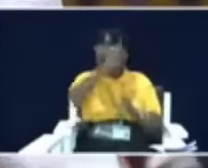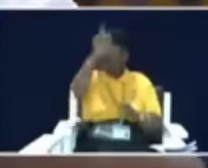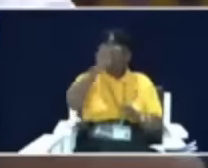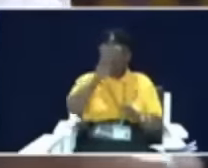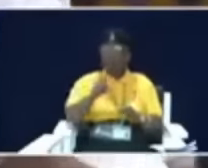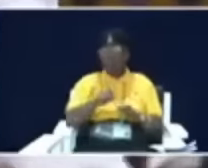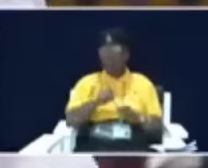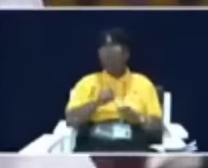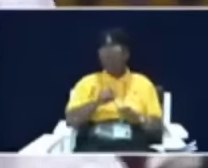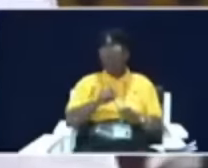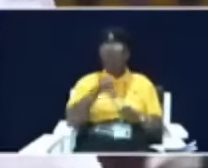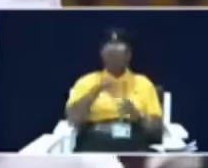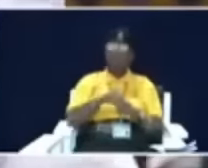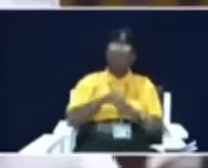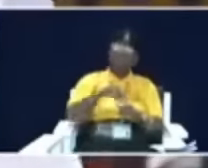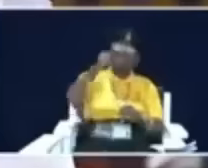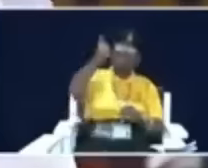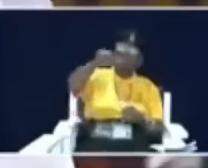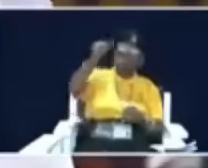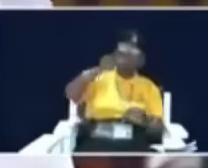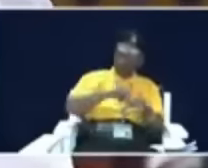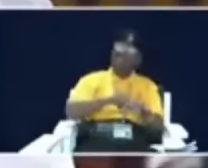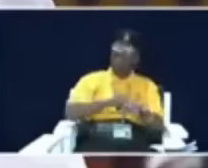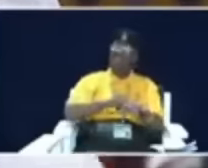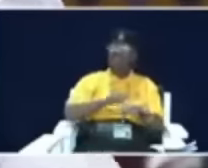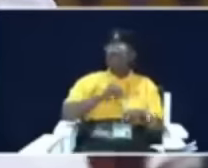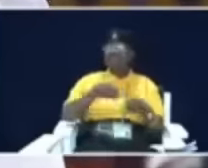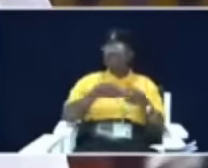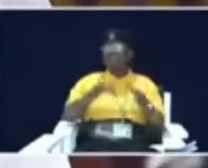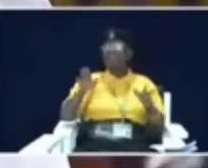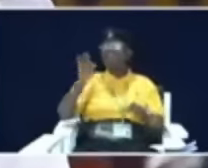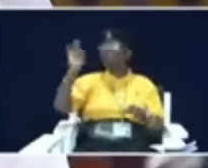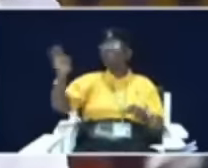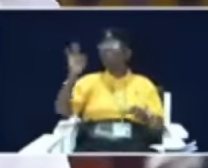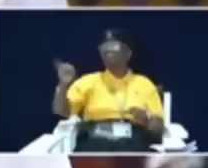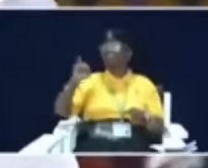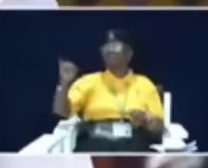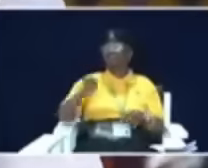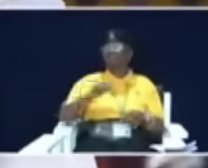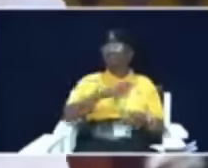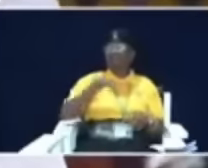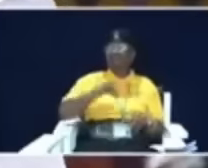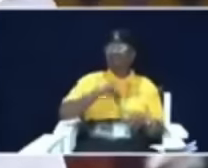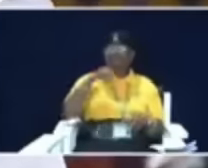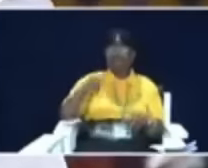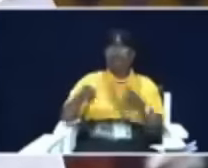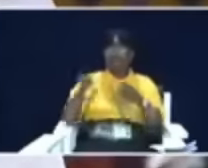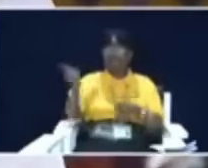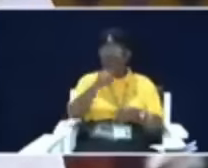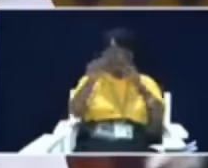You know, anytime we finish, I finish preaching, and I say, you can come to the altar, come and